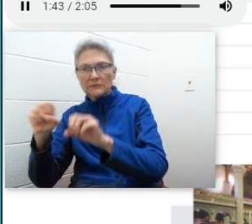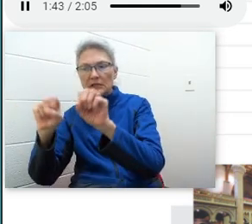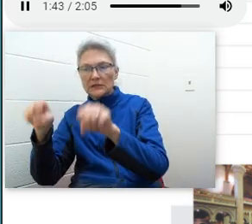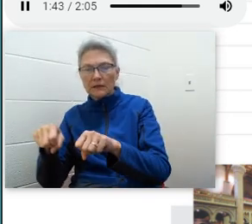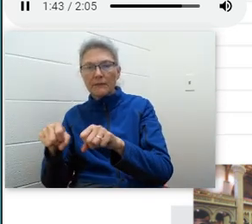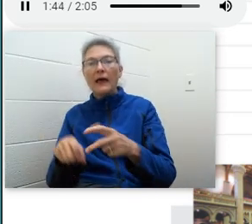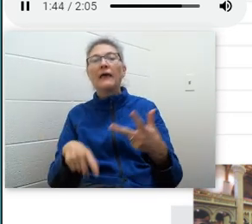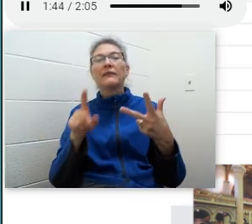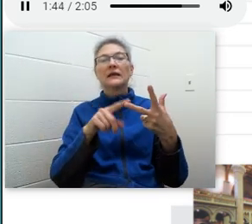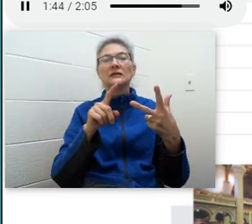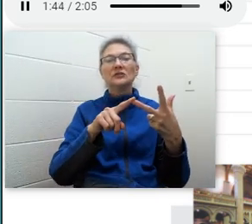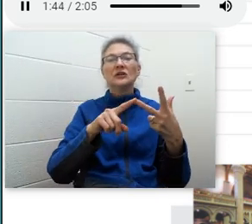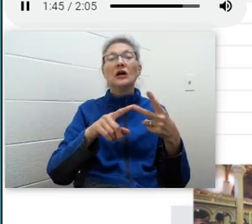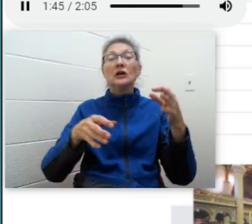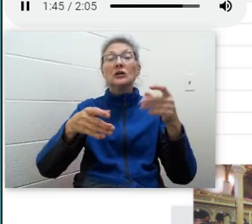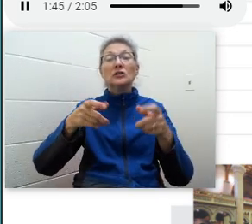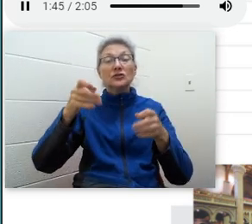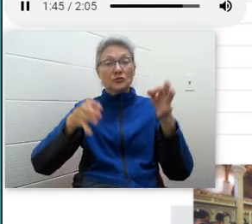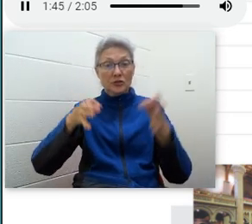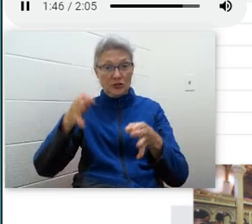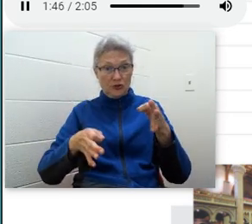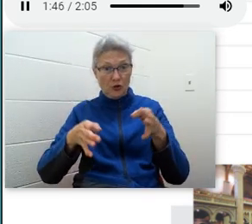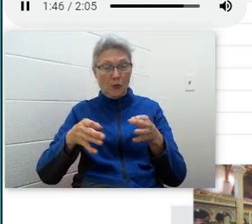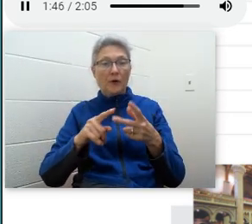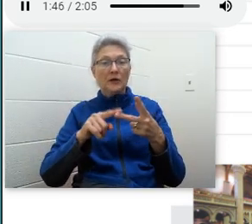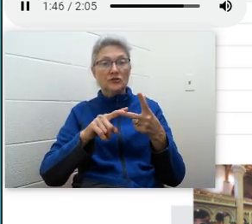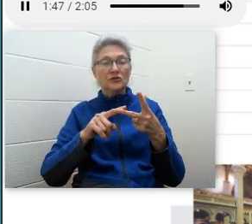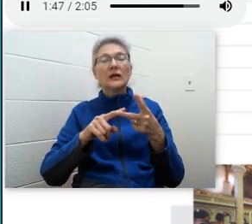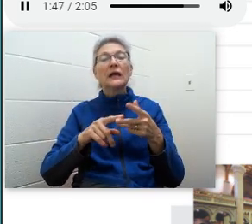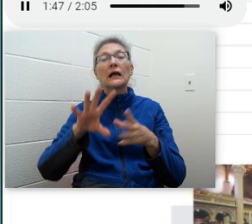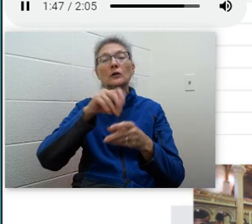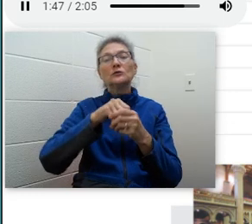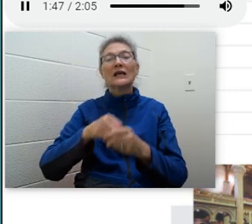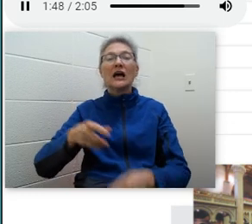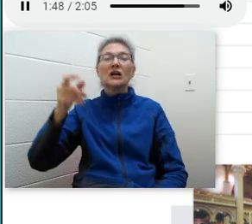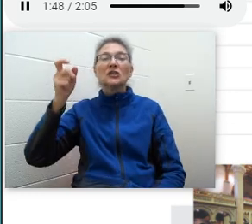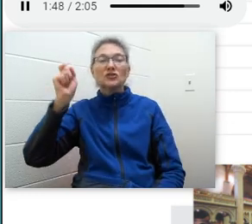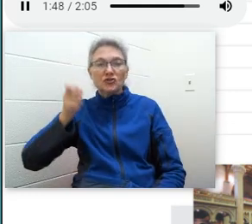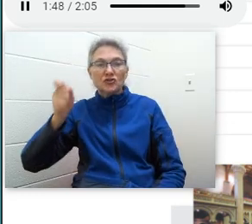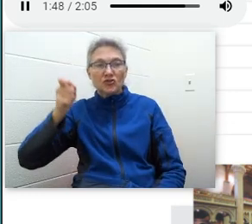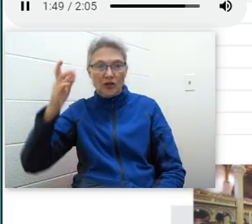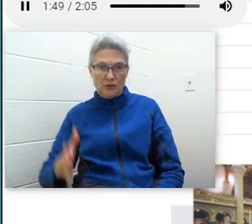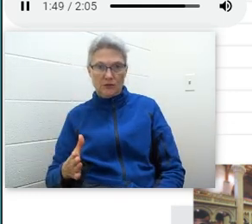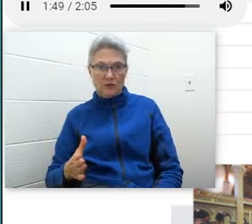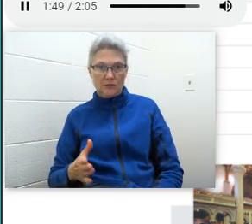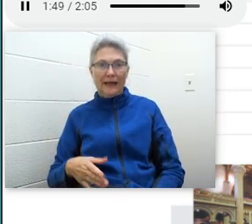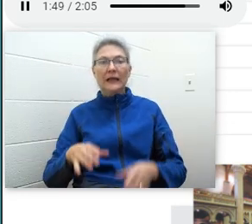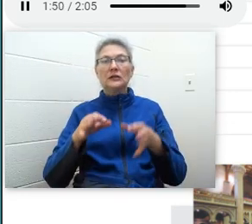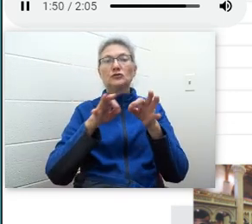judicial branch includes judges who interpret the laws of a state. In some states,